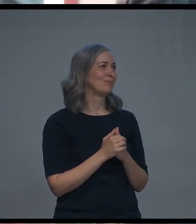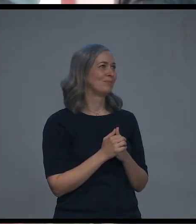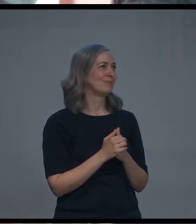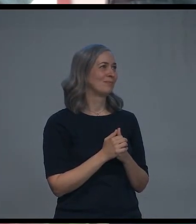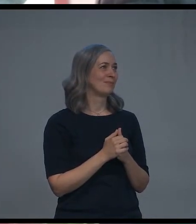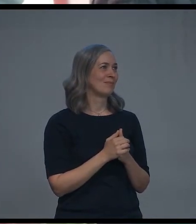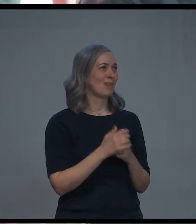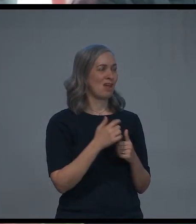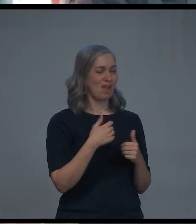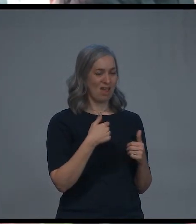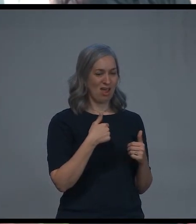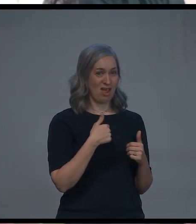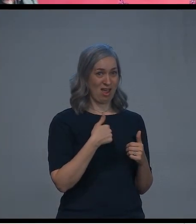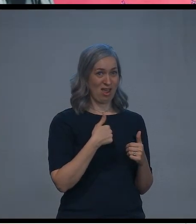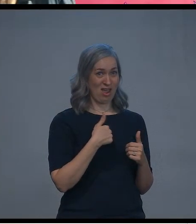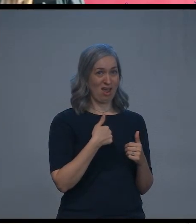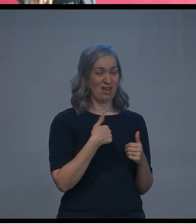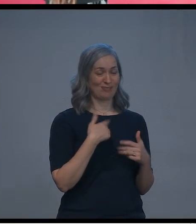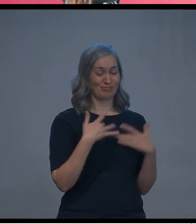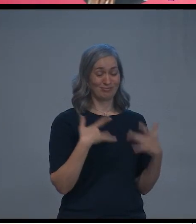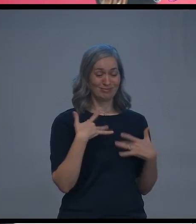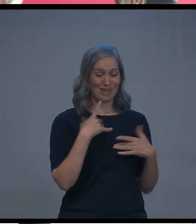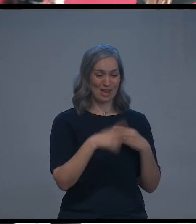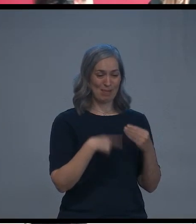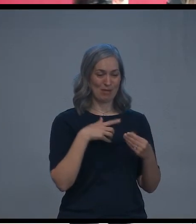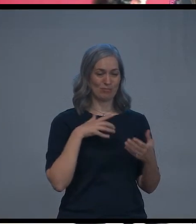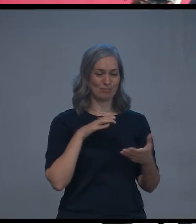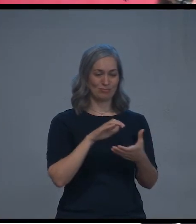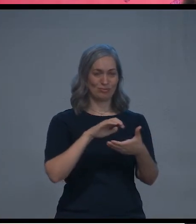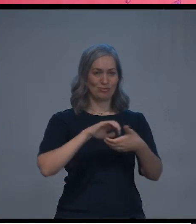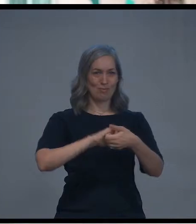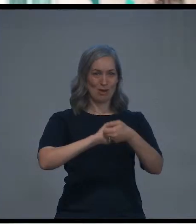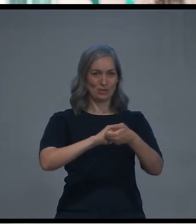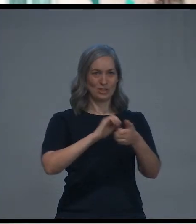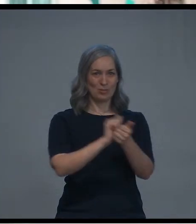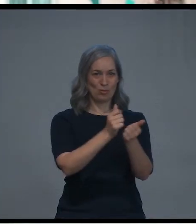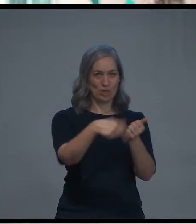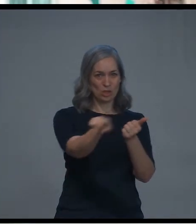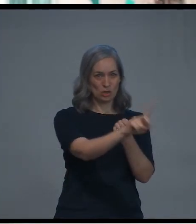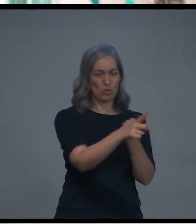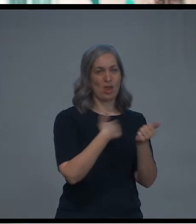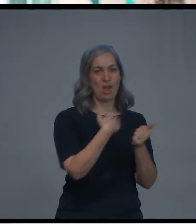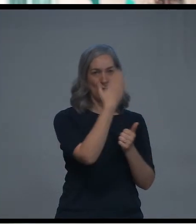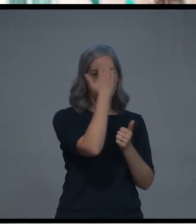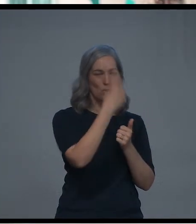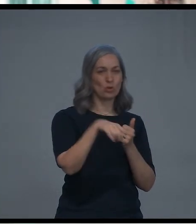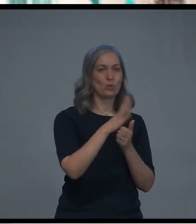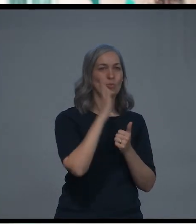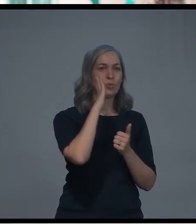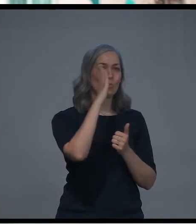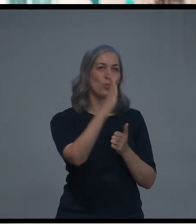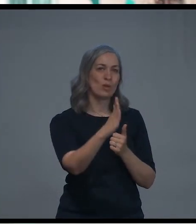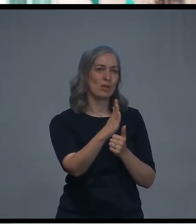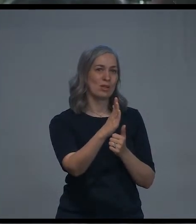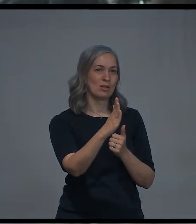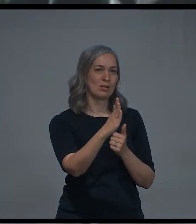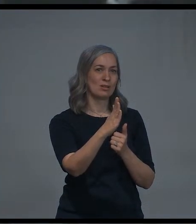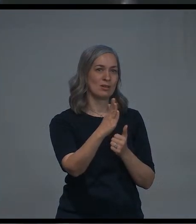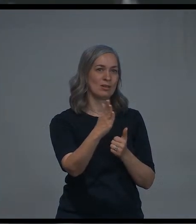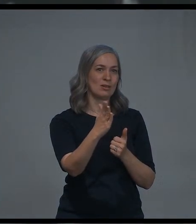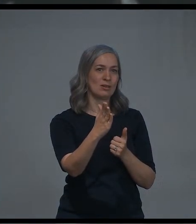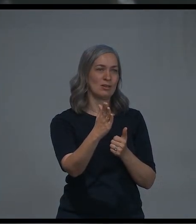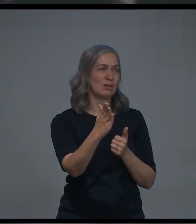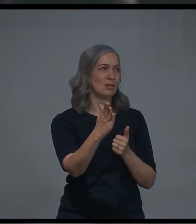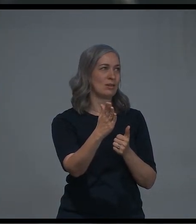I am so excited about our partnership with you. I know that you are gonna bring too much of